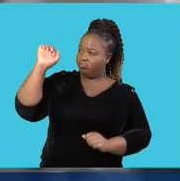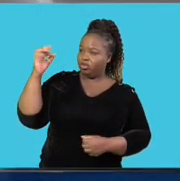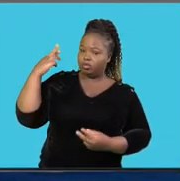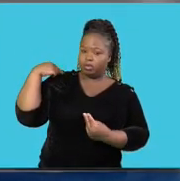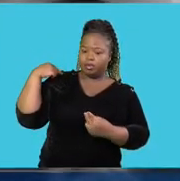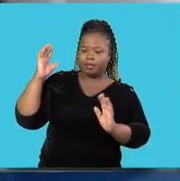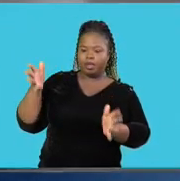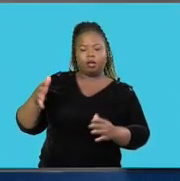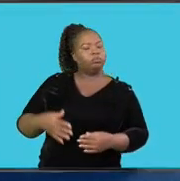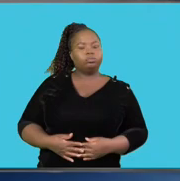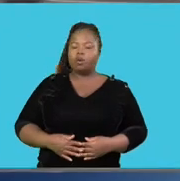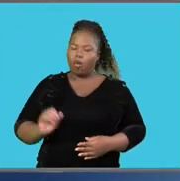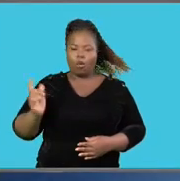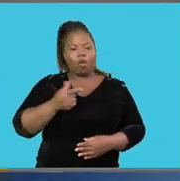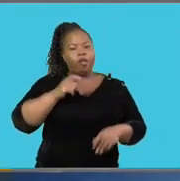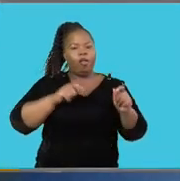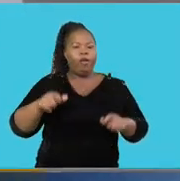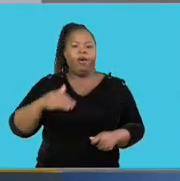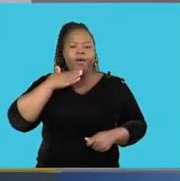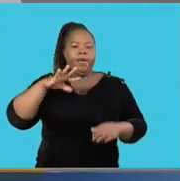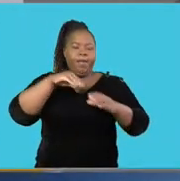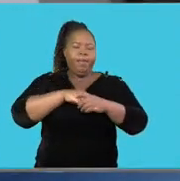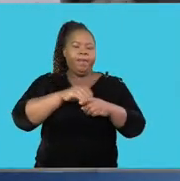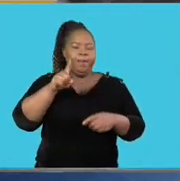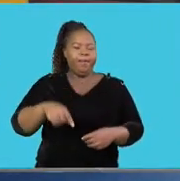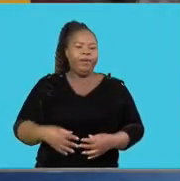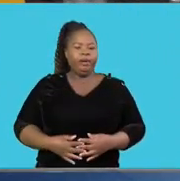kuphela koko wonke ubani unoxanduva.